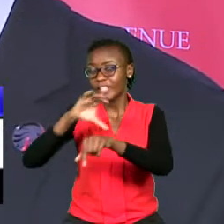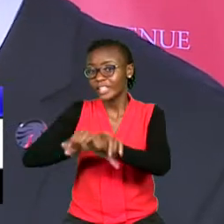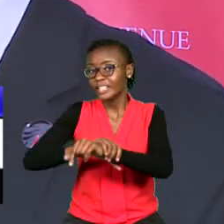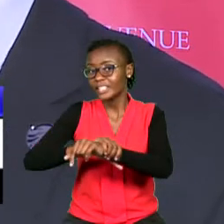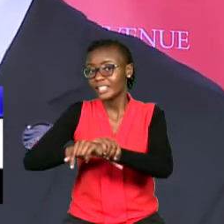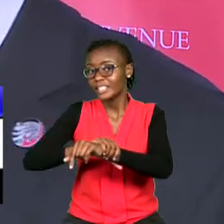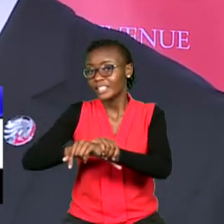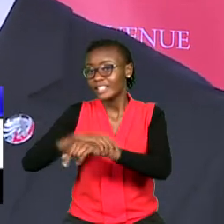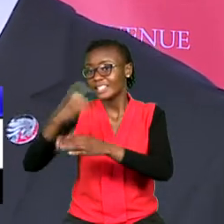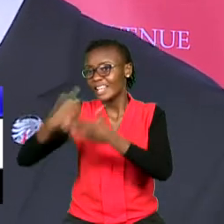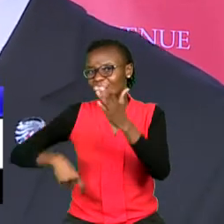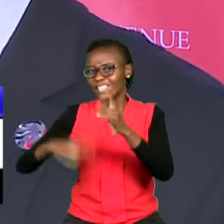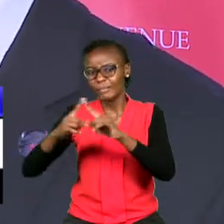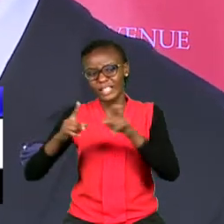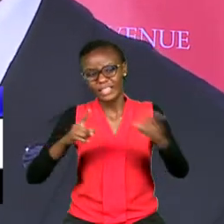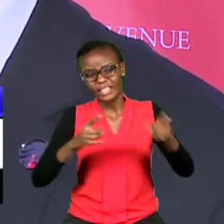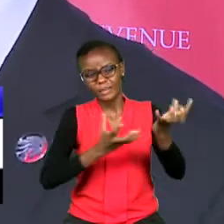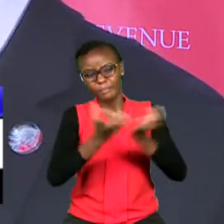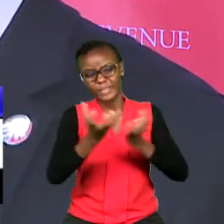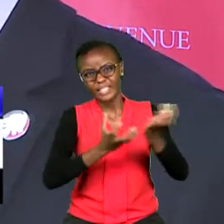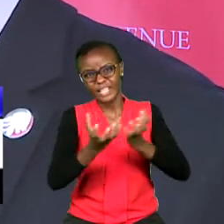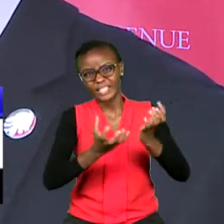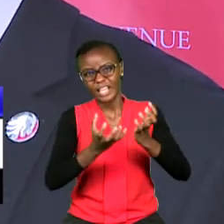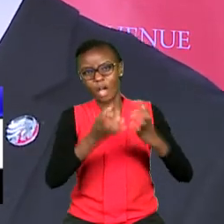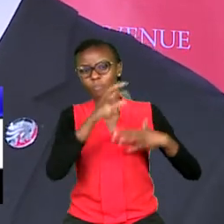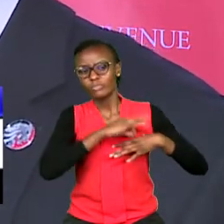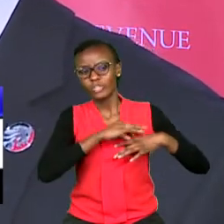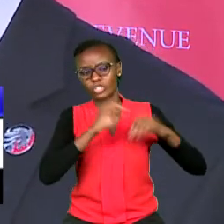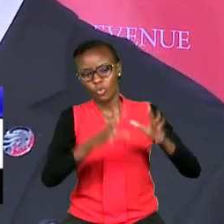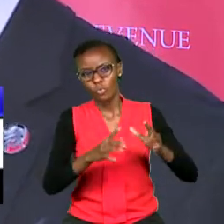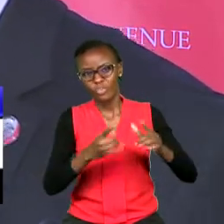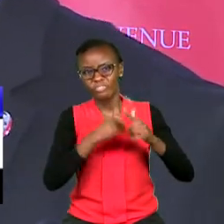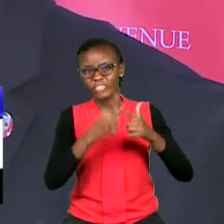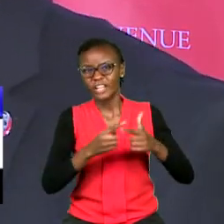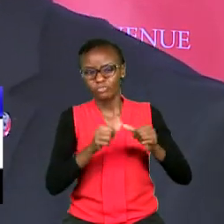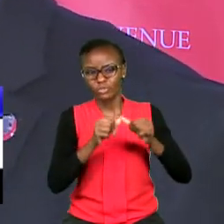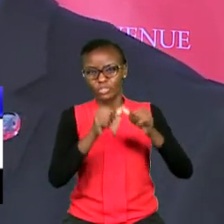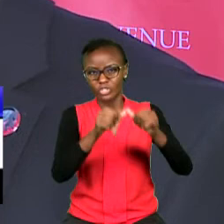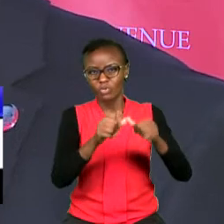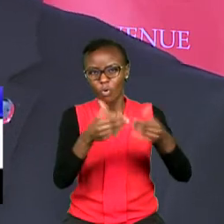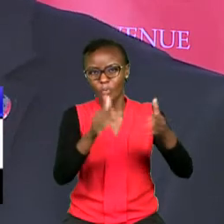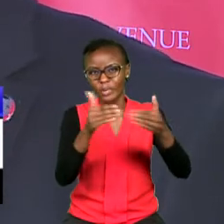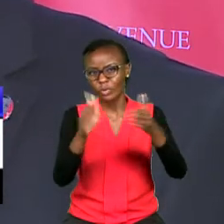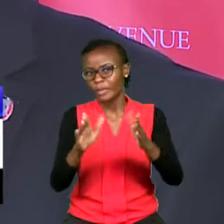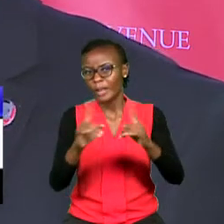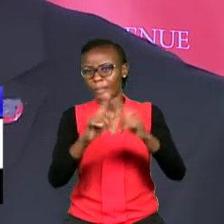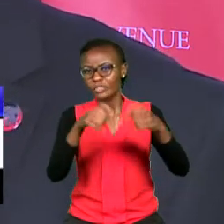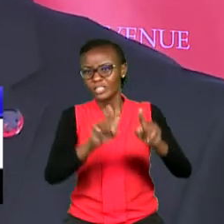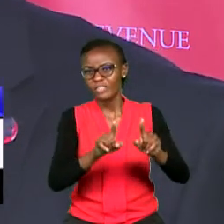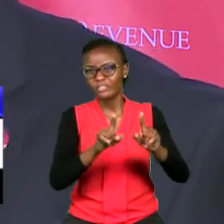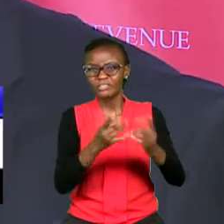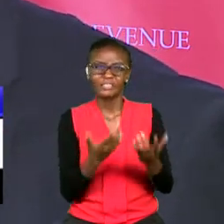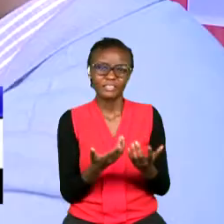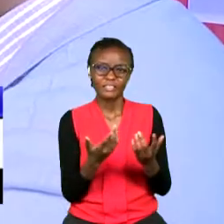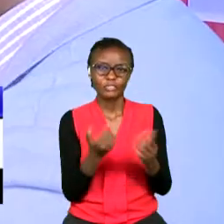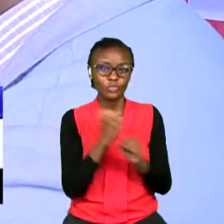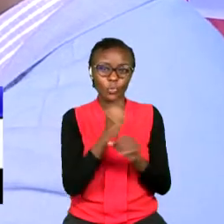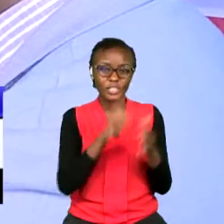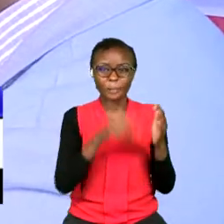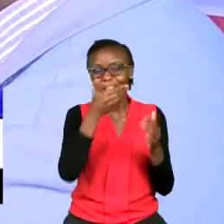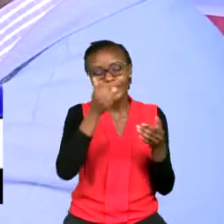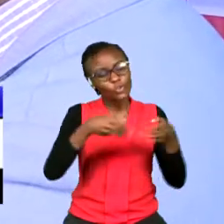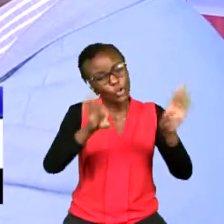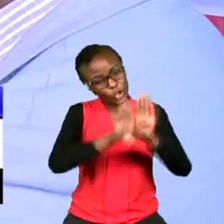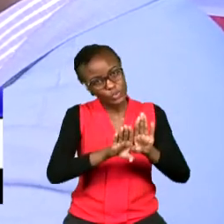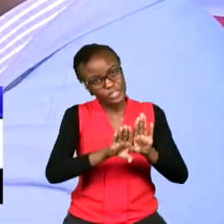business continues to make losses, it doesn't close down. Somebody says it is eating into capital. When you eat into your capital, you close down. The man